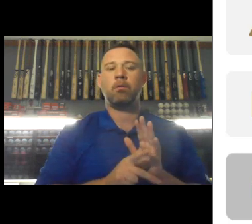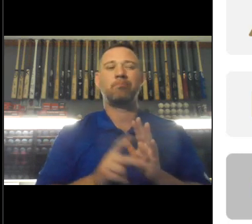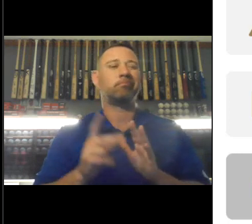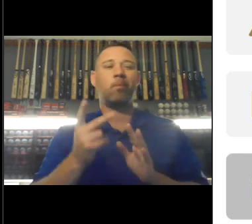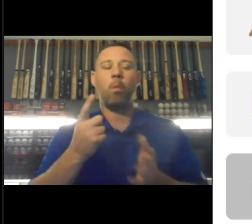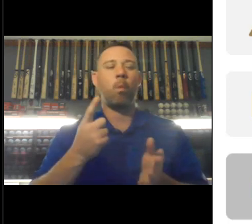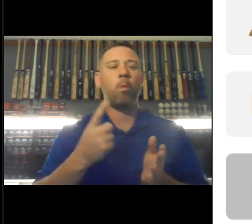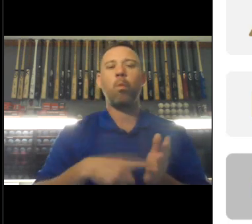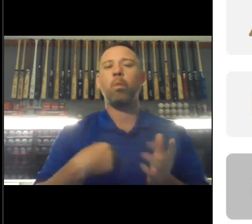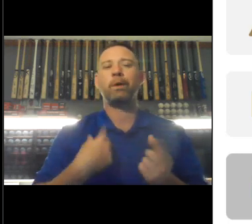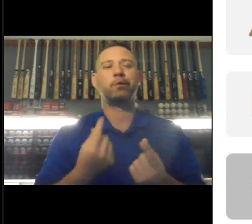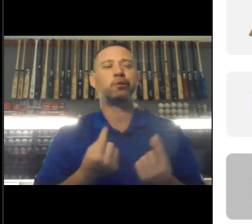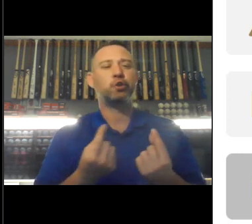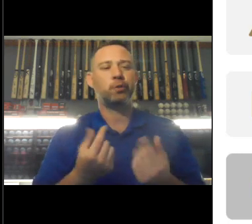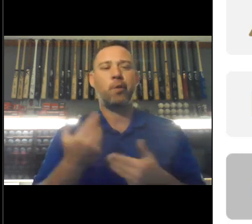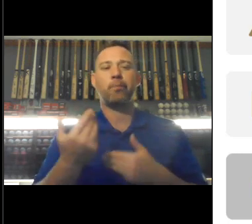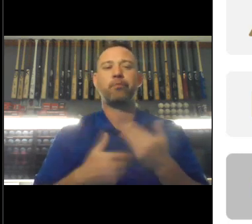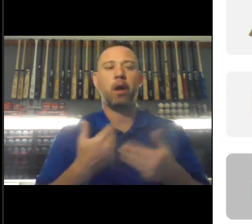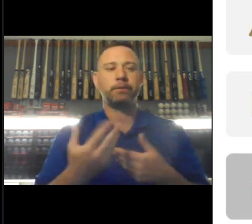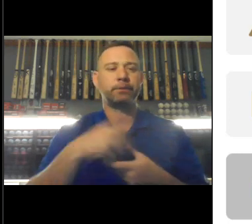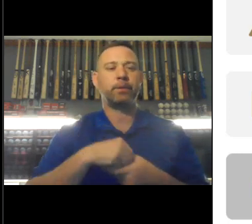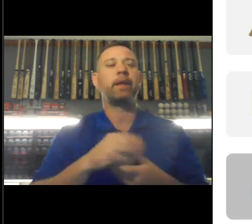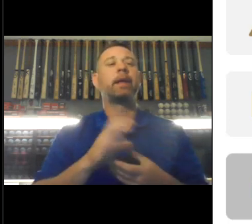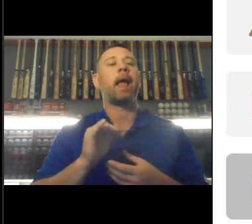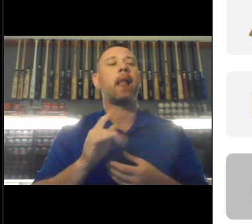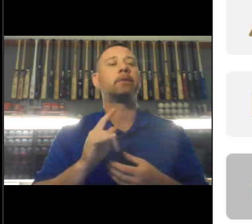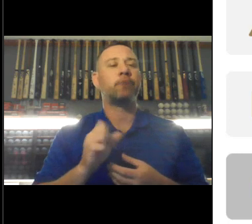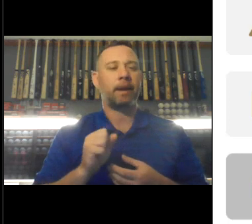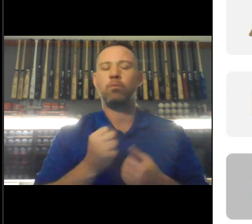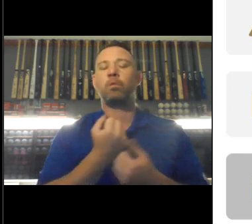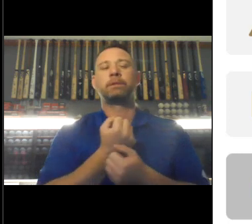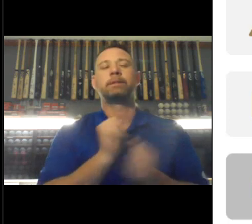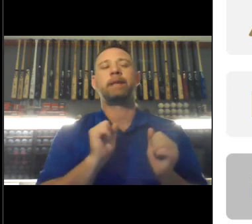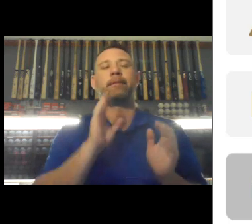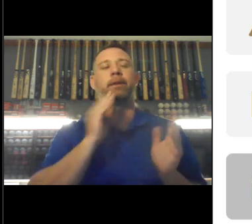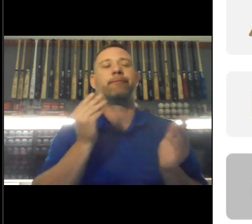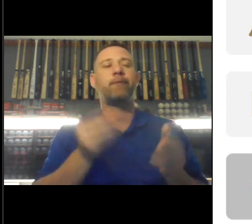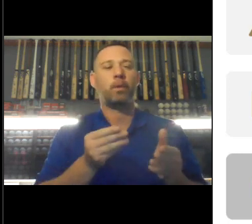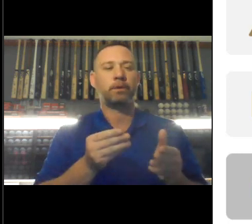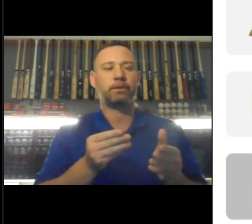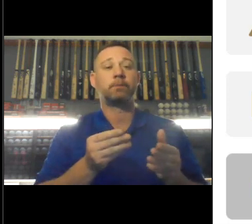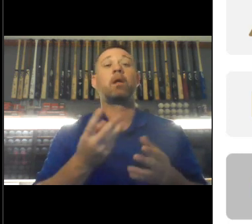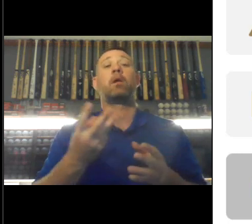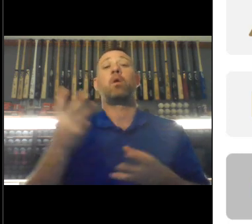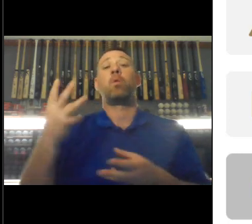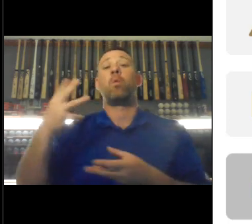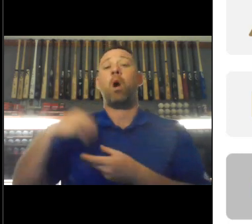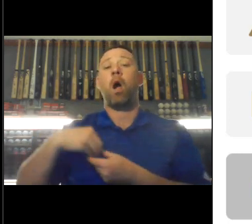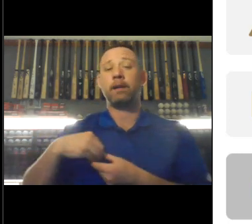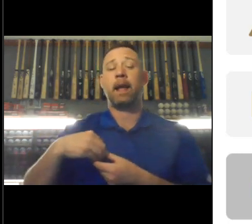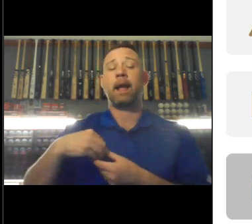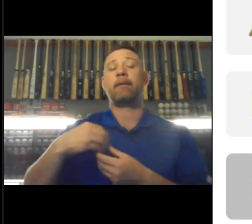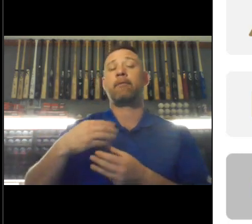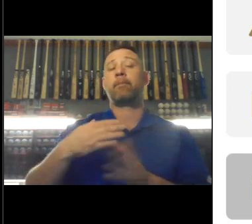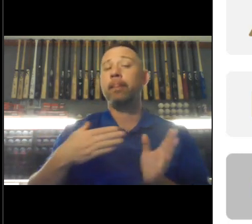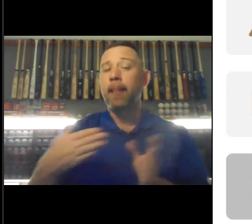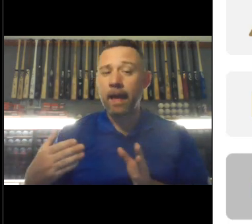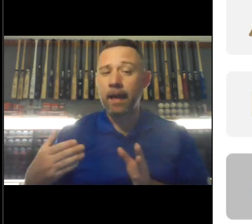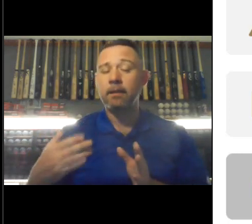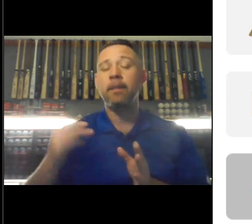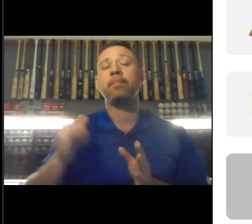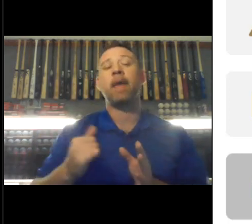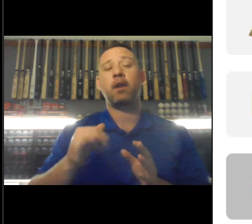what we do, our processes within Caltrans, what we can do to be more safety focused. But the quantitative plan is that traffic